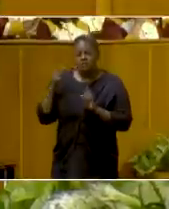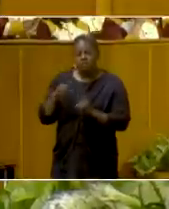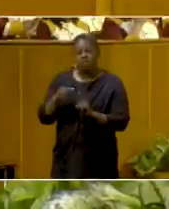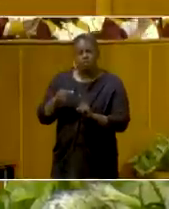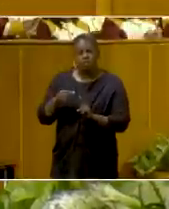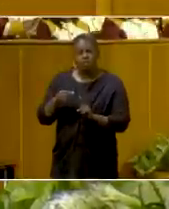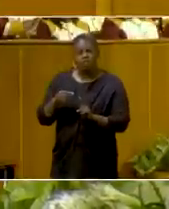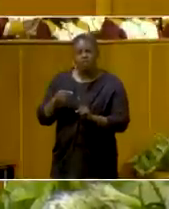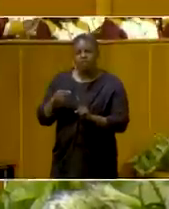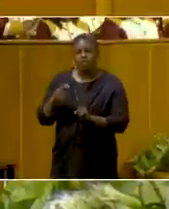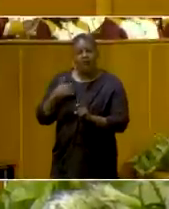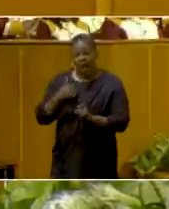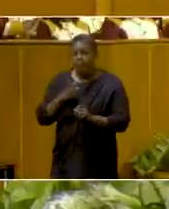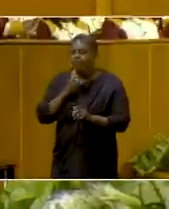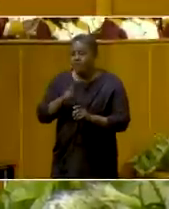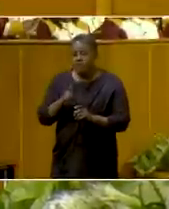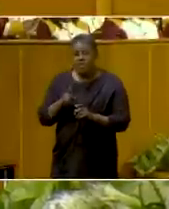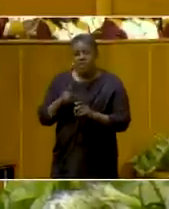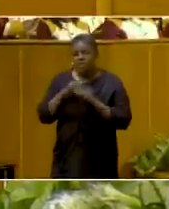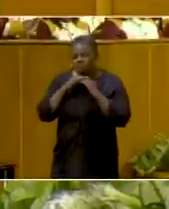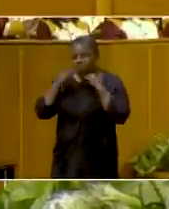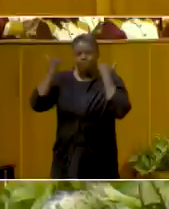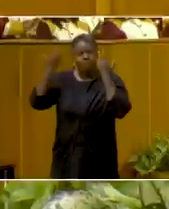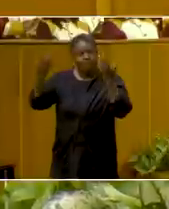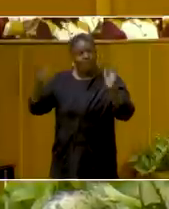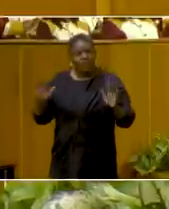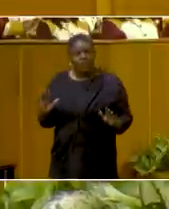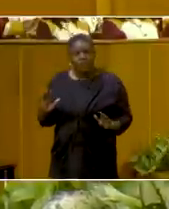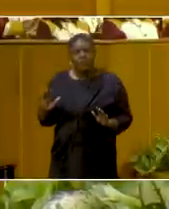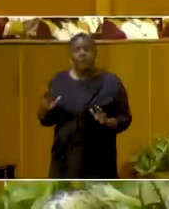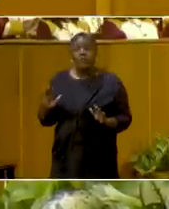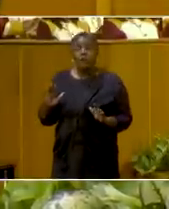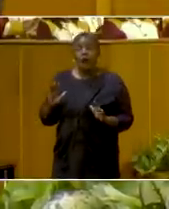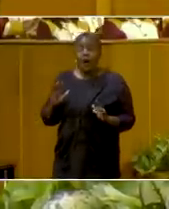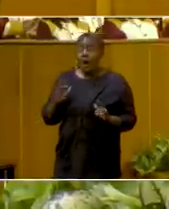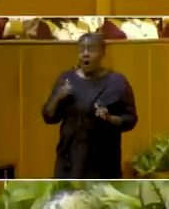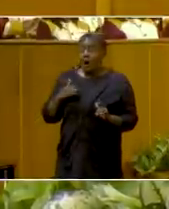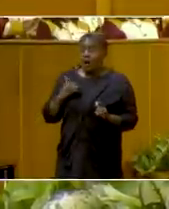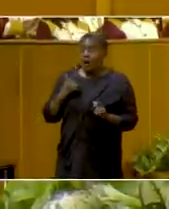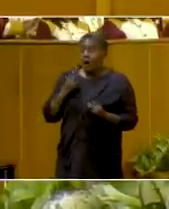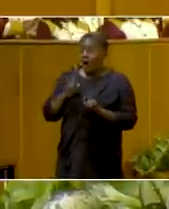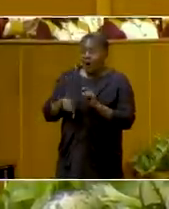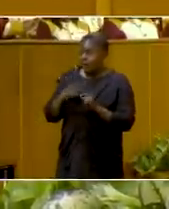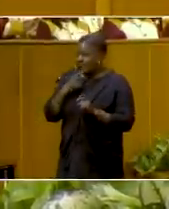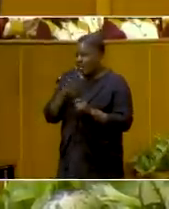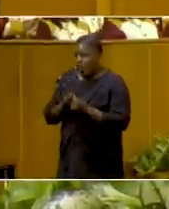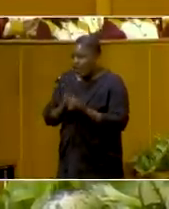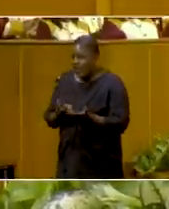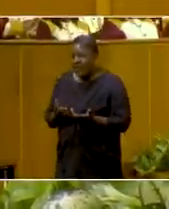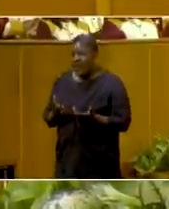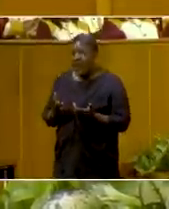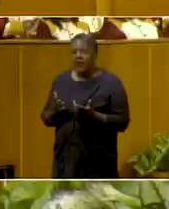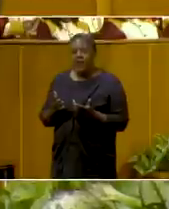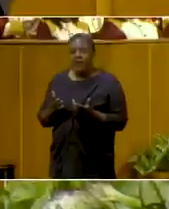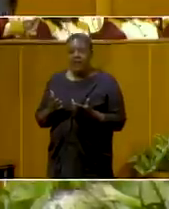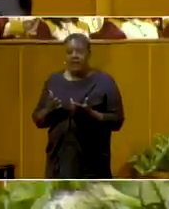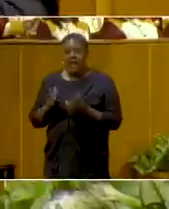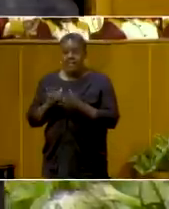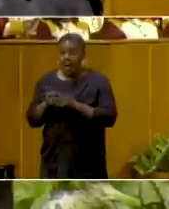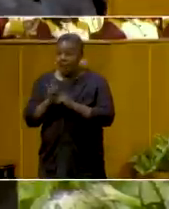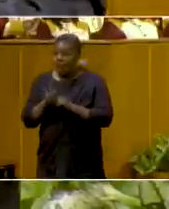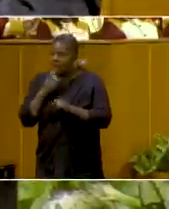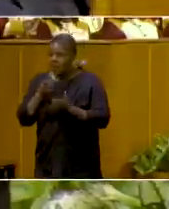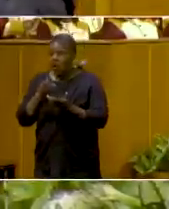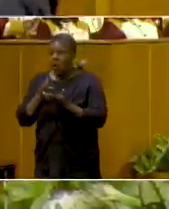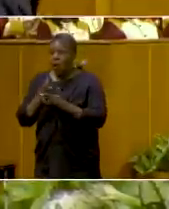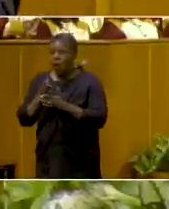ready to give up on God. And there was seemingly nothing I could say to her that was going to bring her out of that moment. So I said